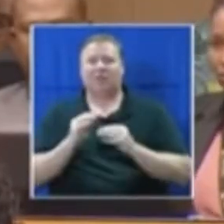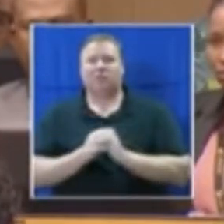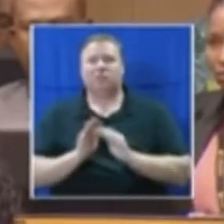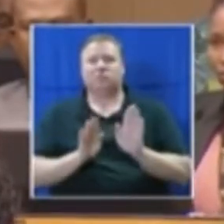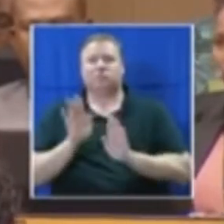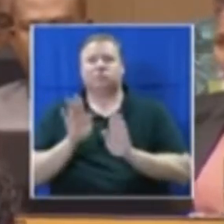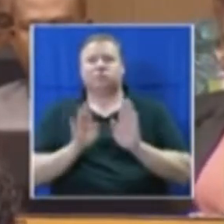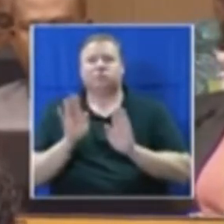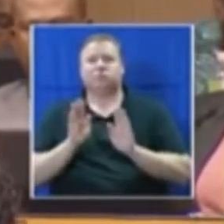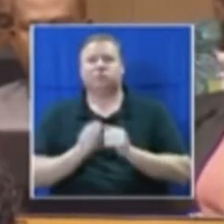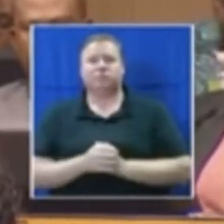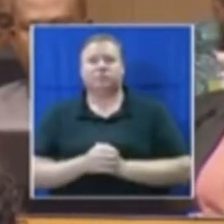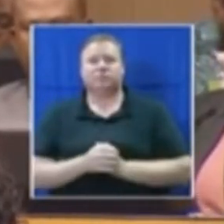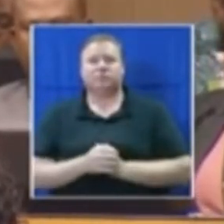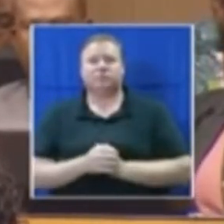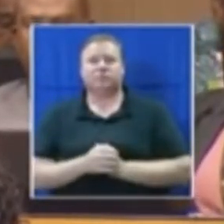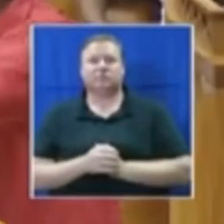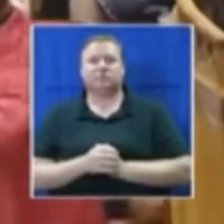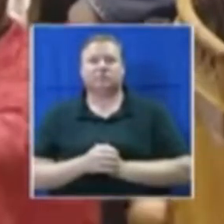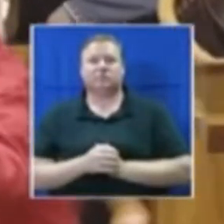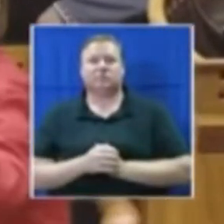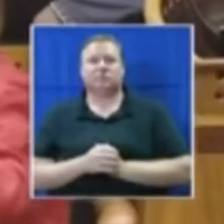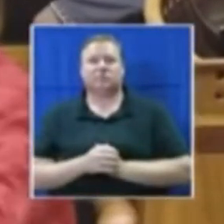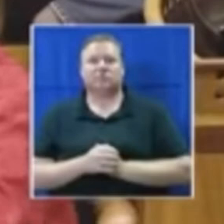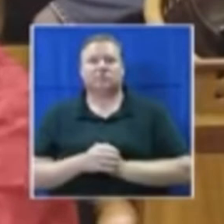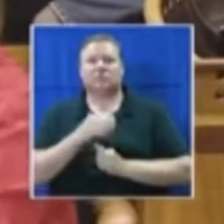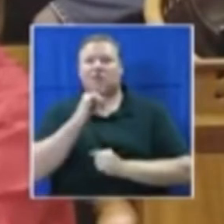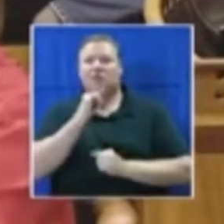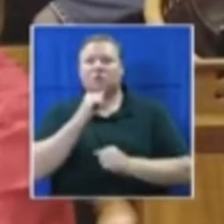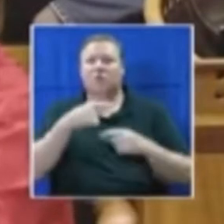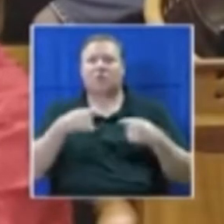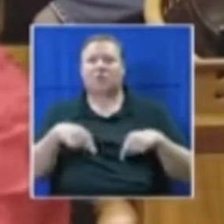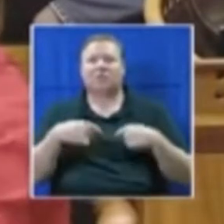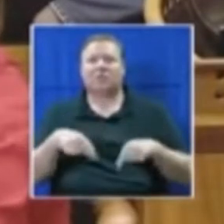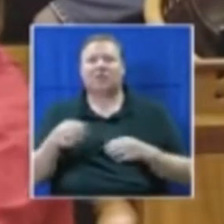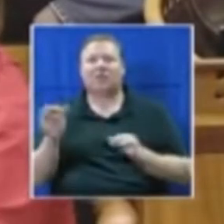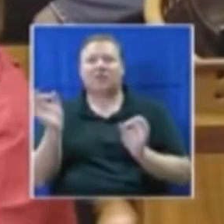I'm not scared of all of you. I'm not scared of